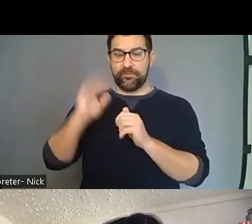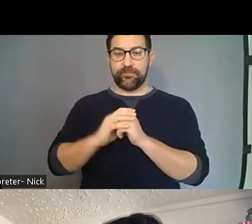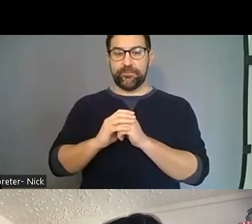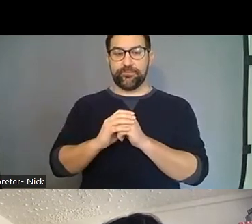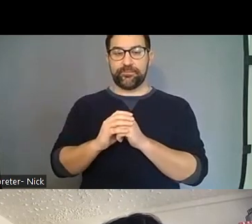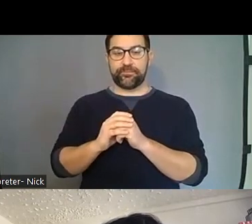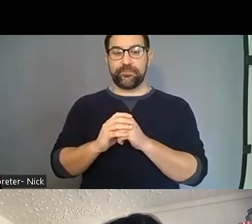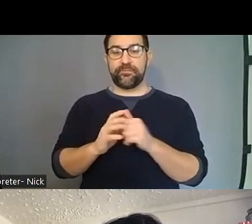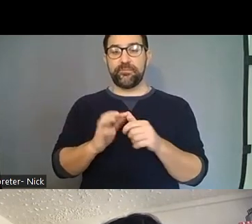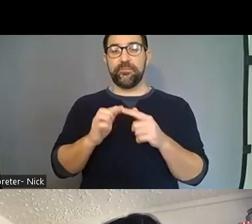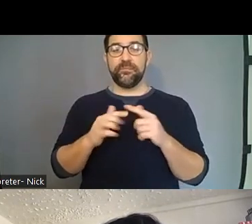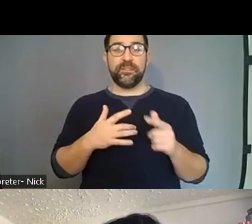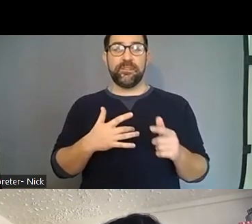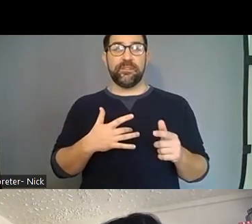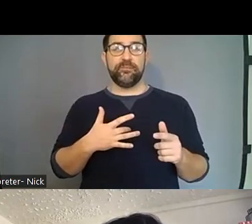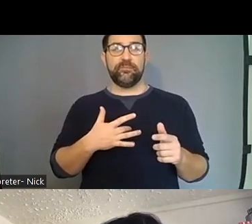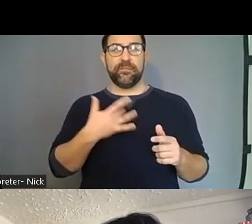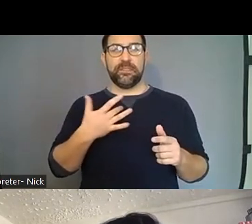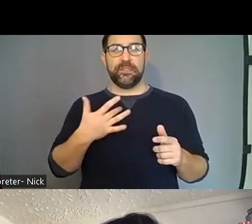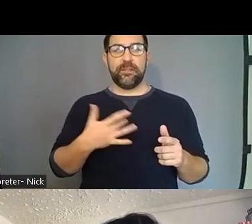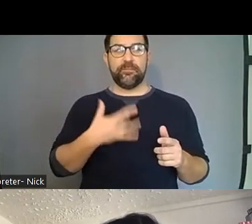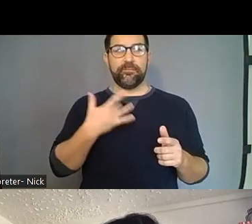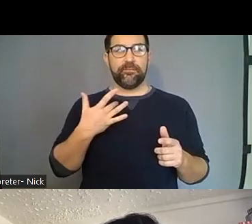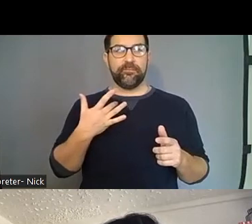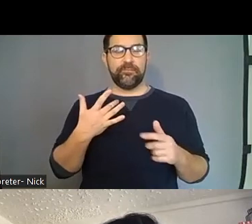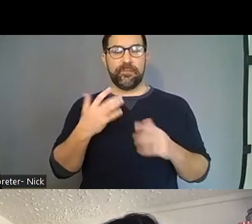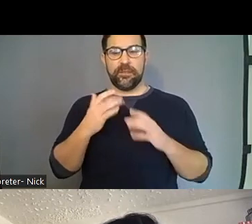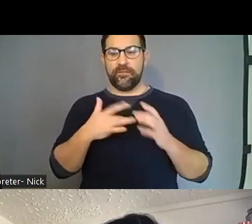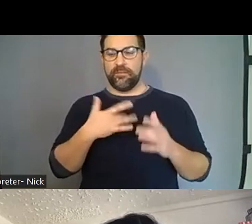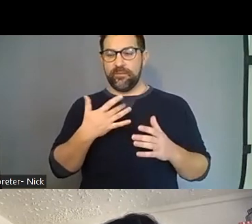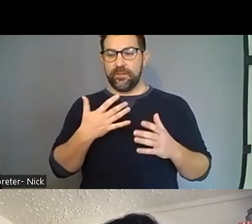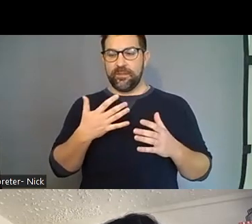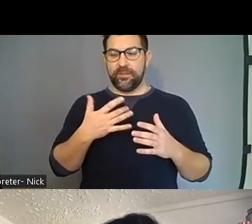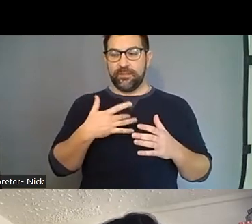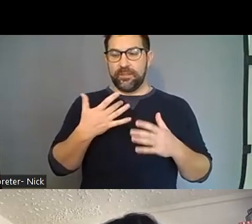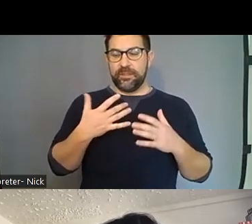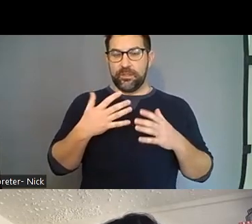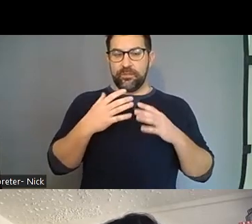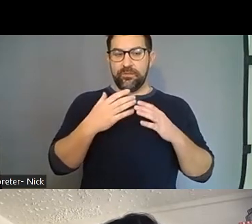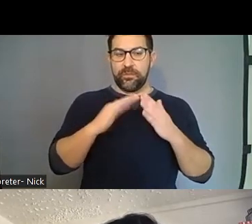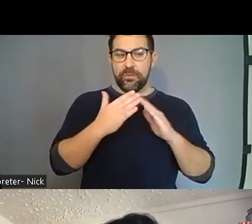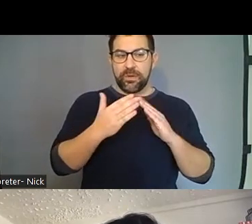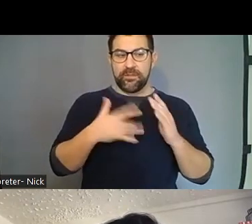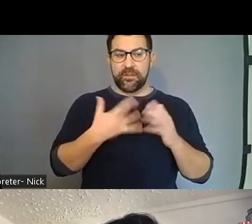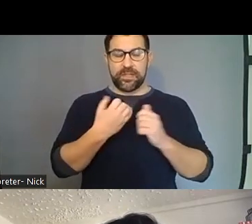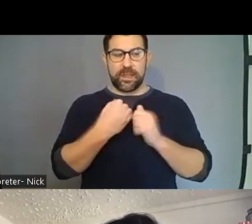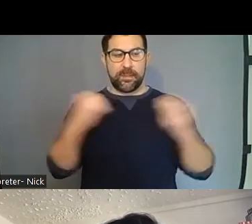like so belonged and examining feelings of community and what makes me feel liberated and what makes me